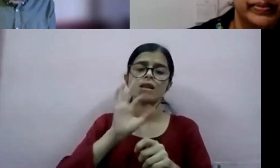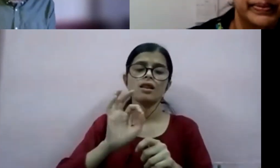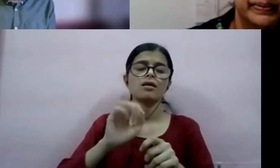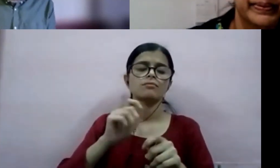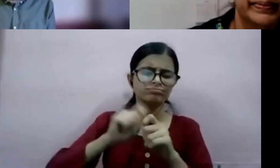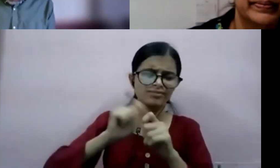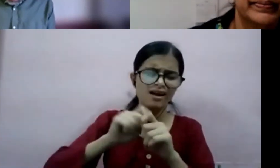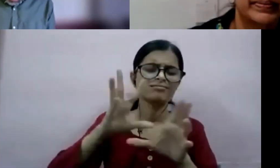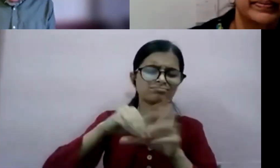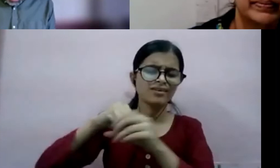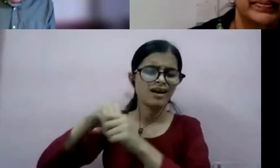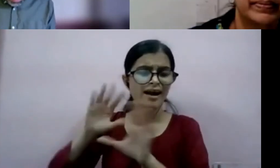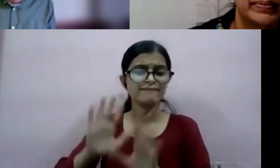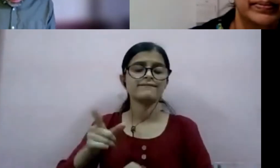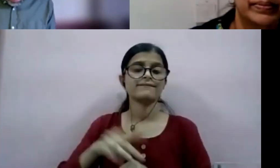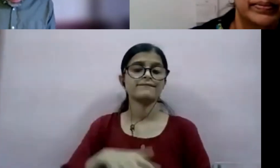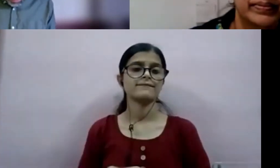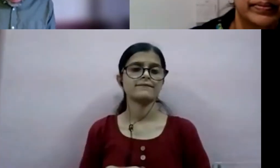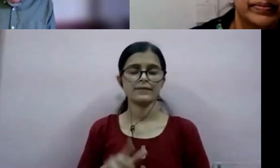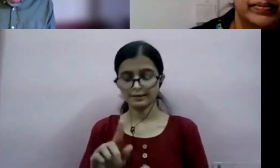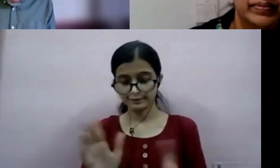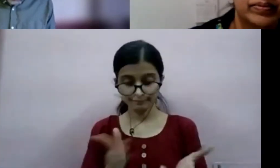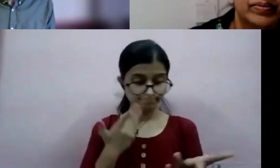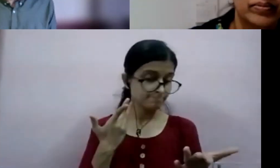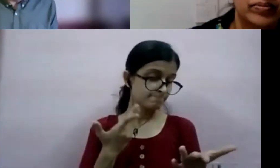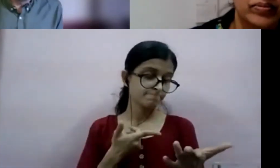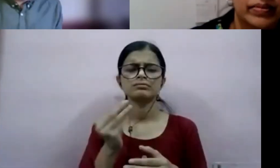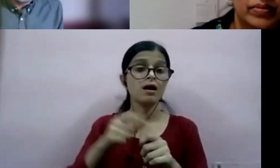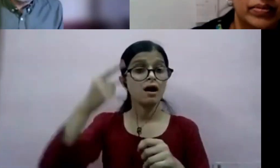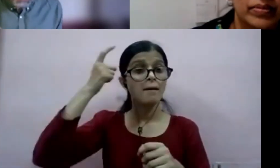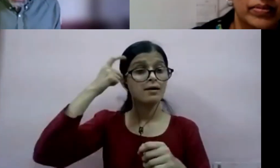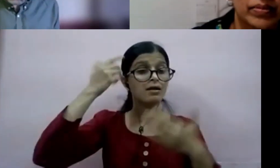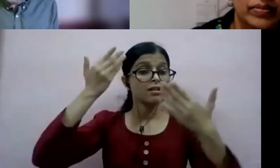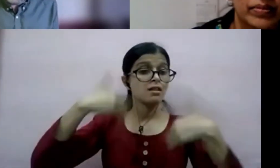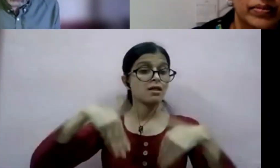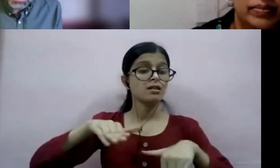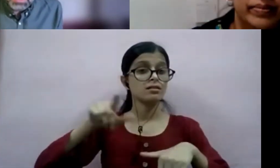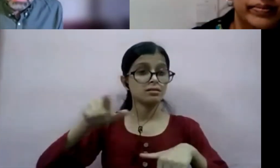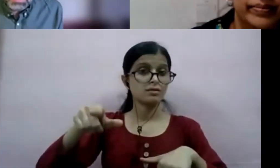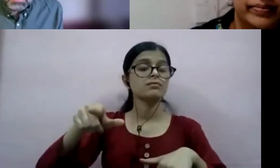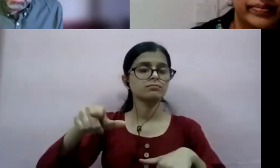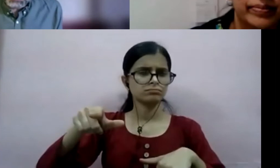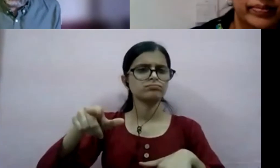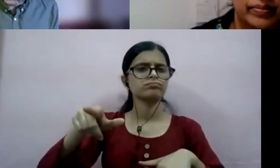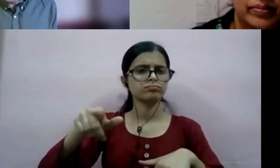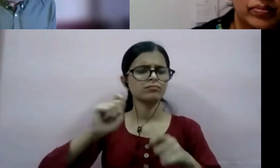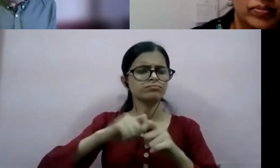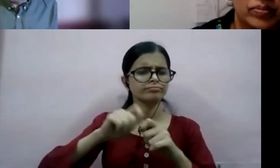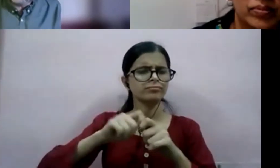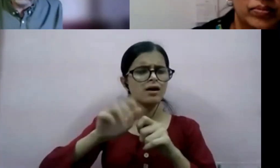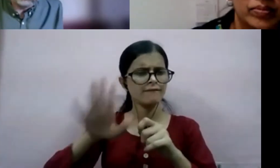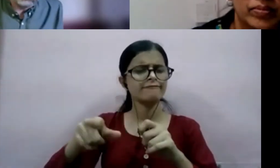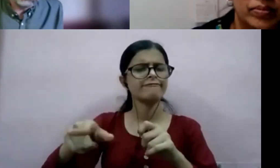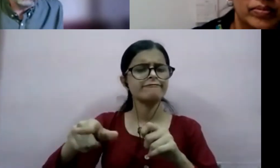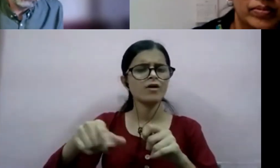I'm just looking for it now. Here we go. David Pilgrim. He brought in critical disability studies. It was his work